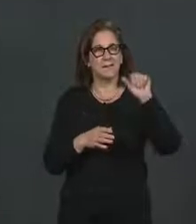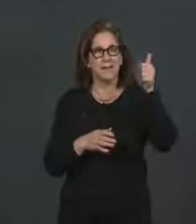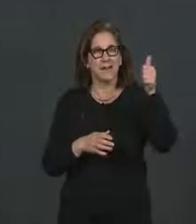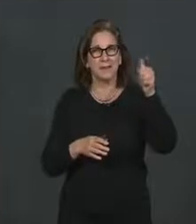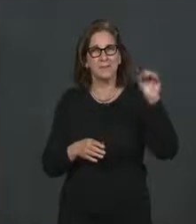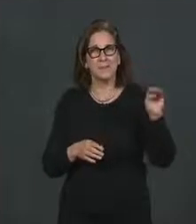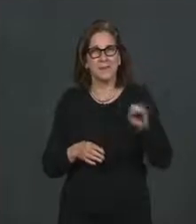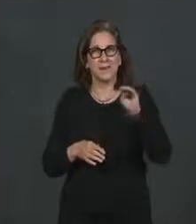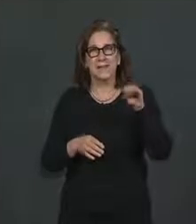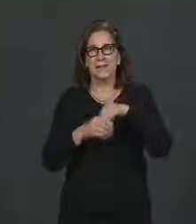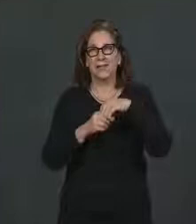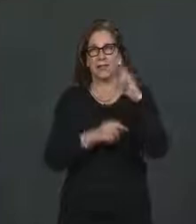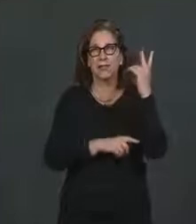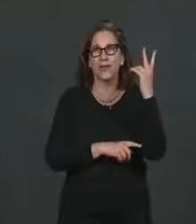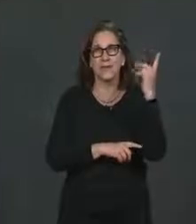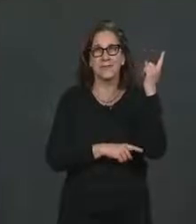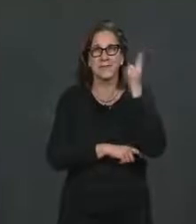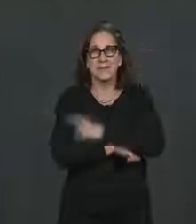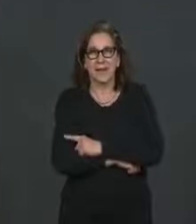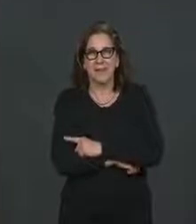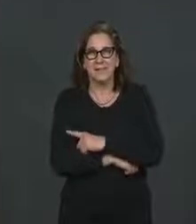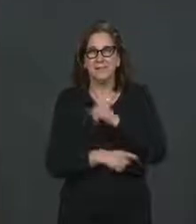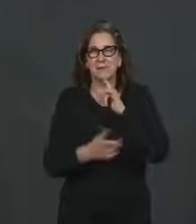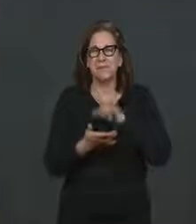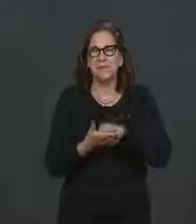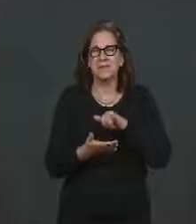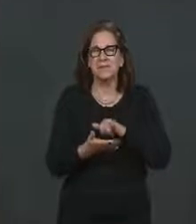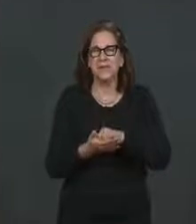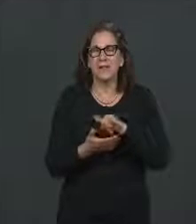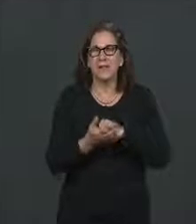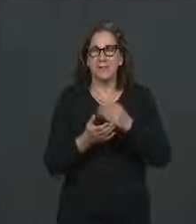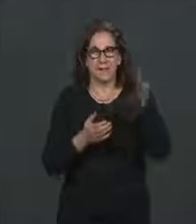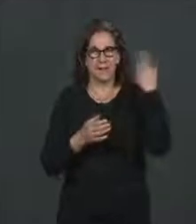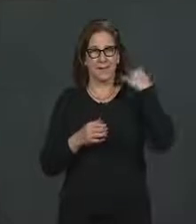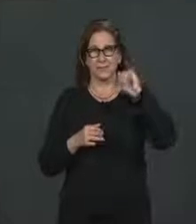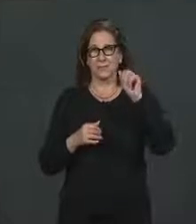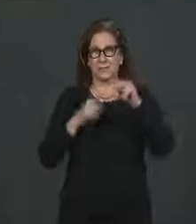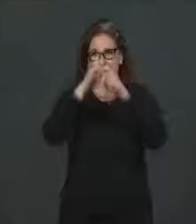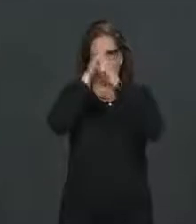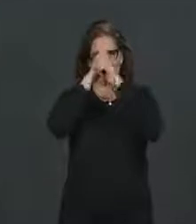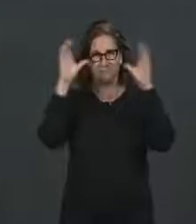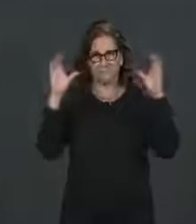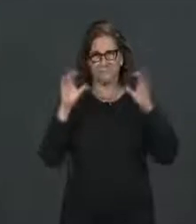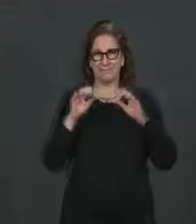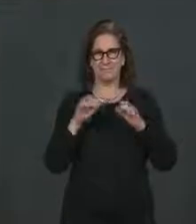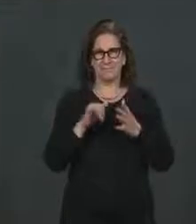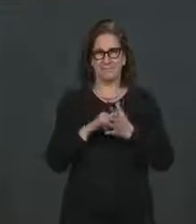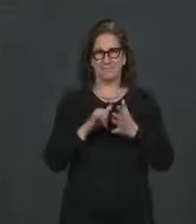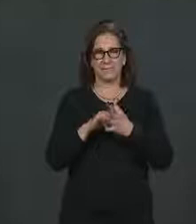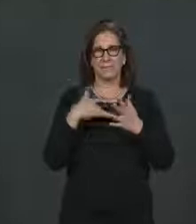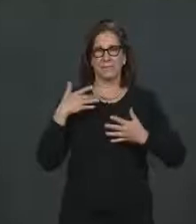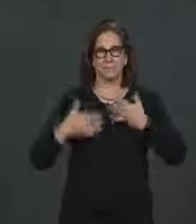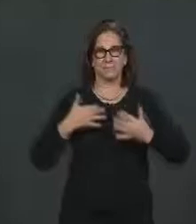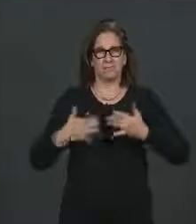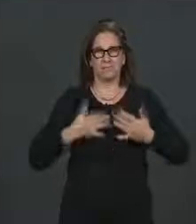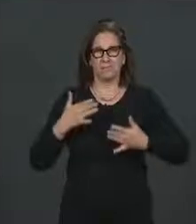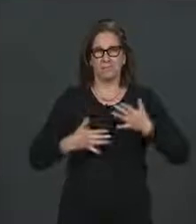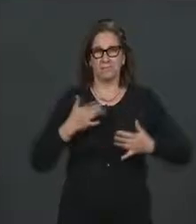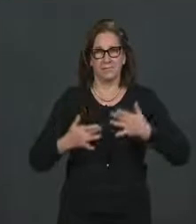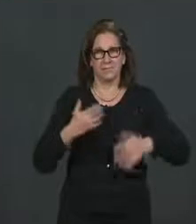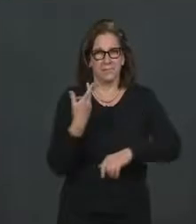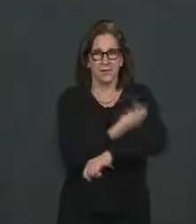That would have been inconceivable in January. The progress we've made on vaccinating this country is a great American